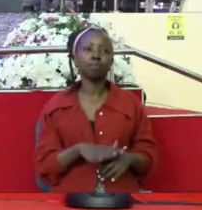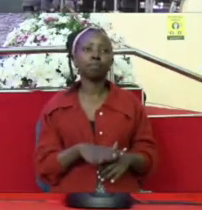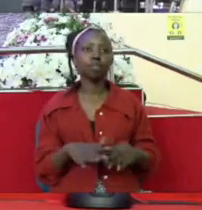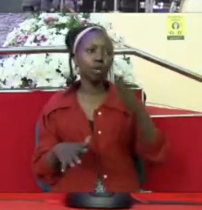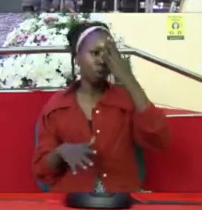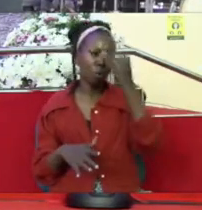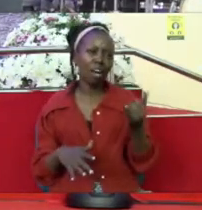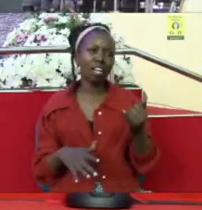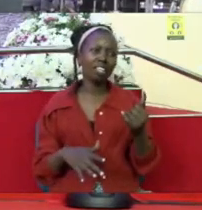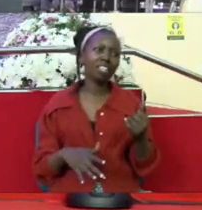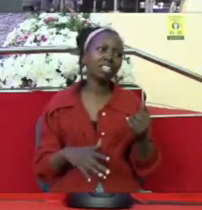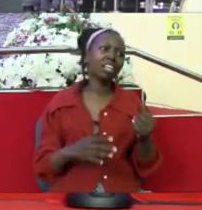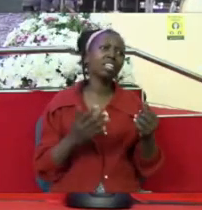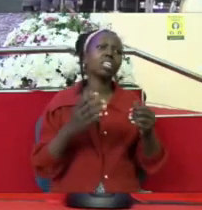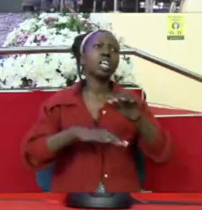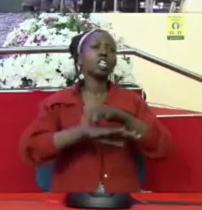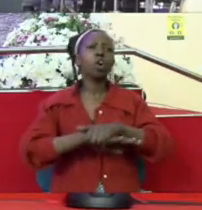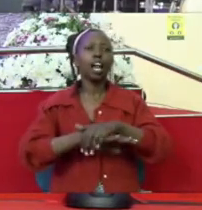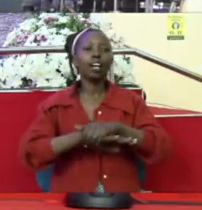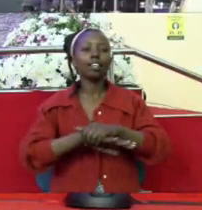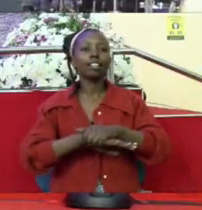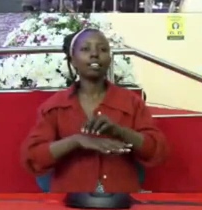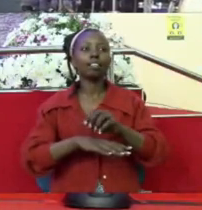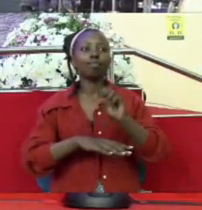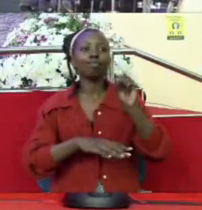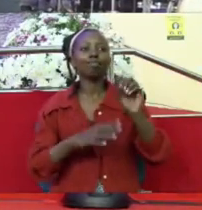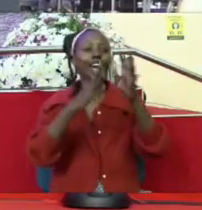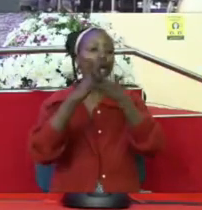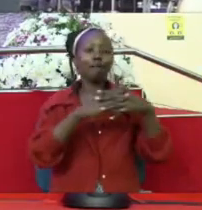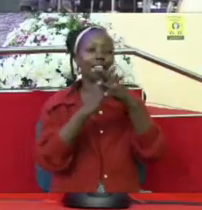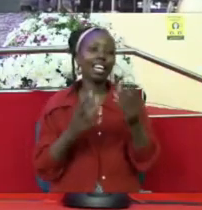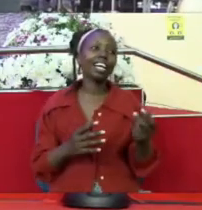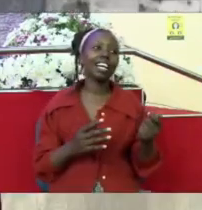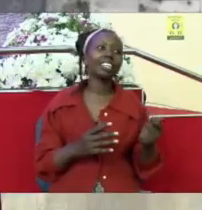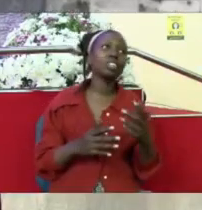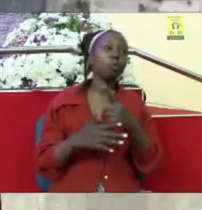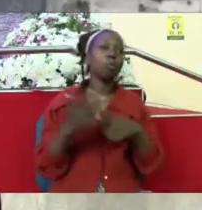Because the dollar was 7 shillings per dollar. Kwa sababu dola ilikuwa ni shilingi 7 tu.